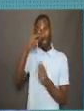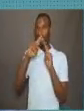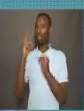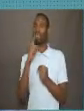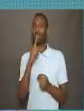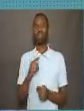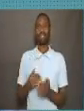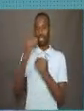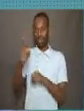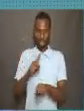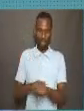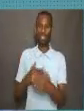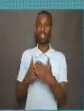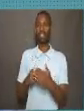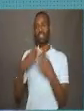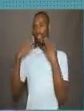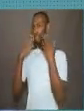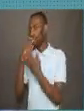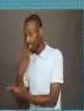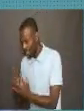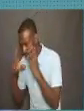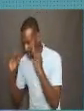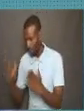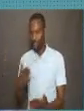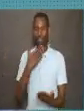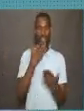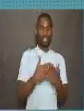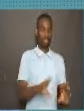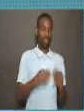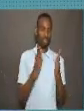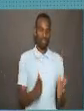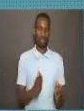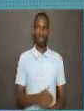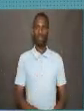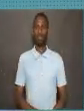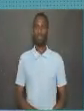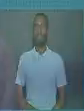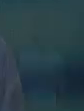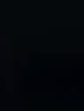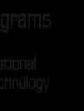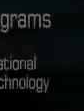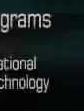informative. Until next time, thank you, teacher. Thank you, students.